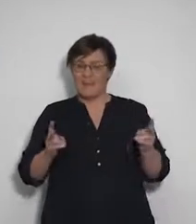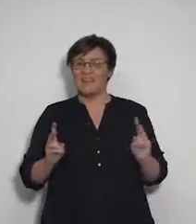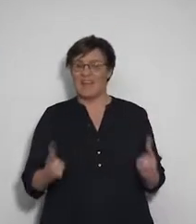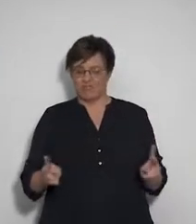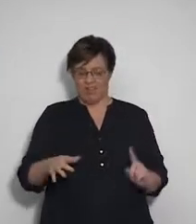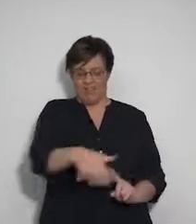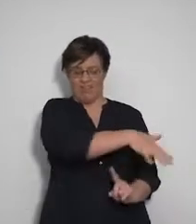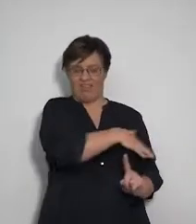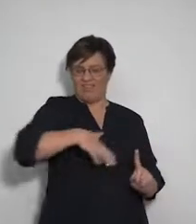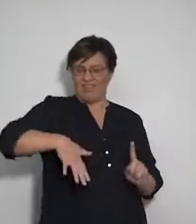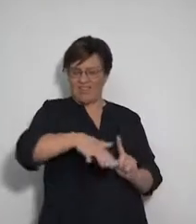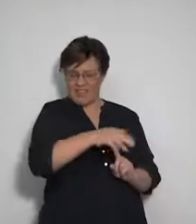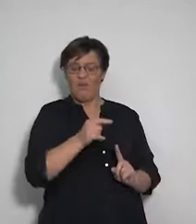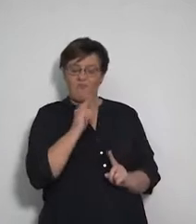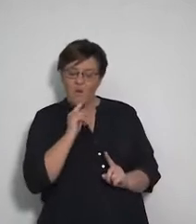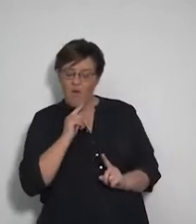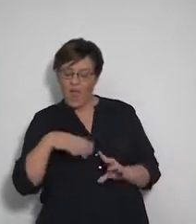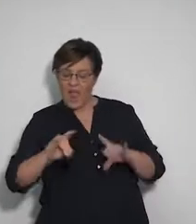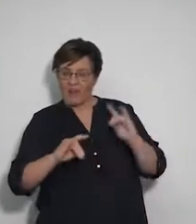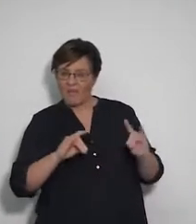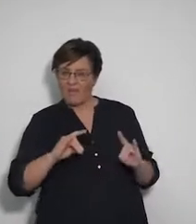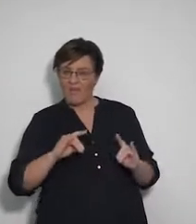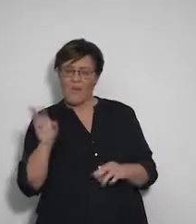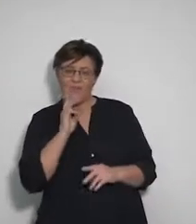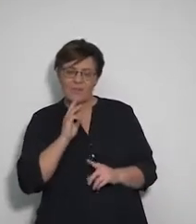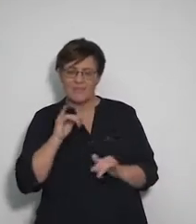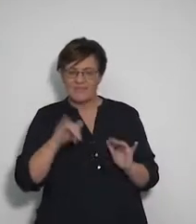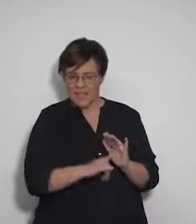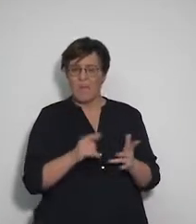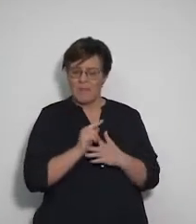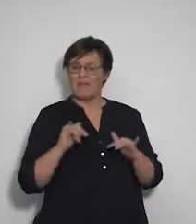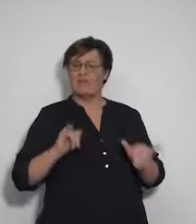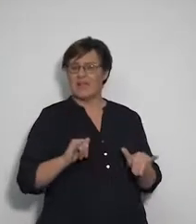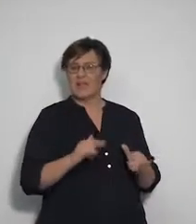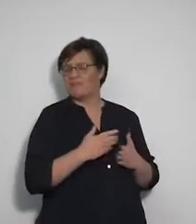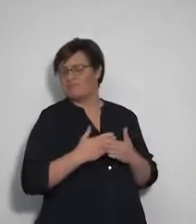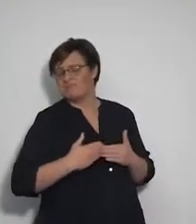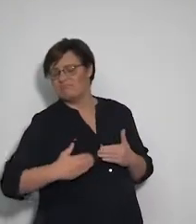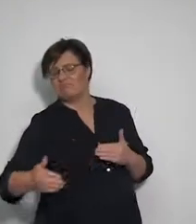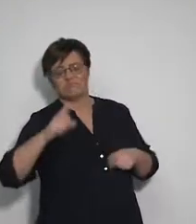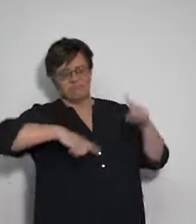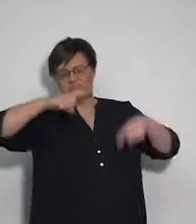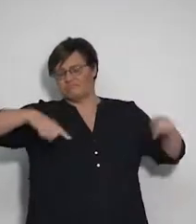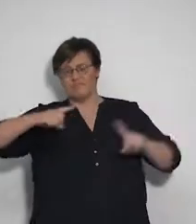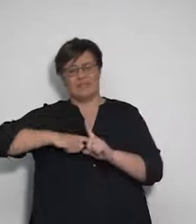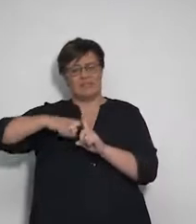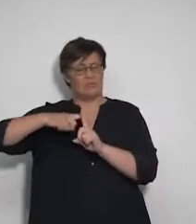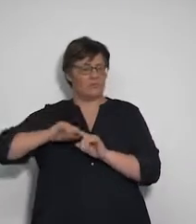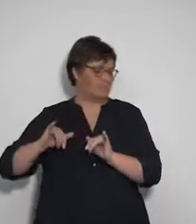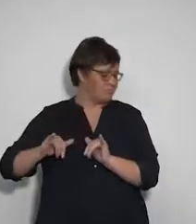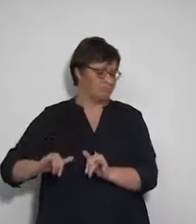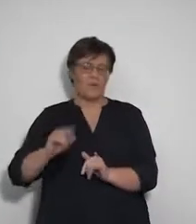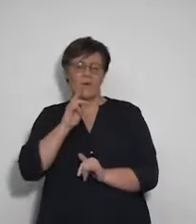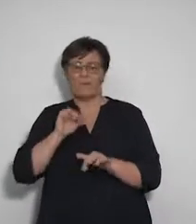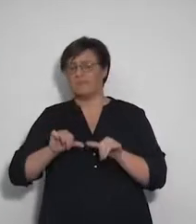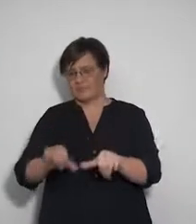habitat, for aquatic animals is because it can stay a liquid, over a very wide range of temperature. That